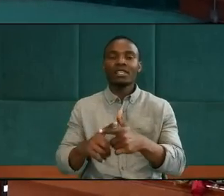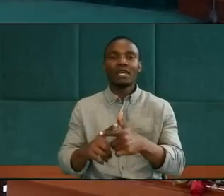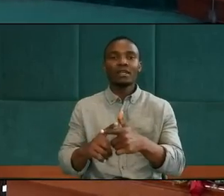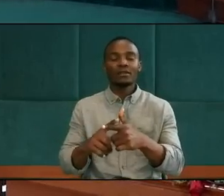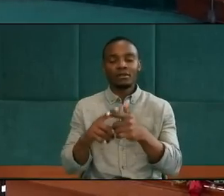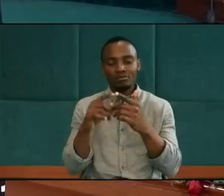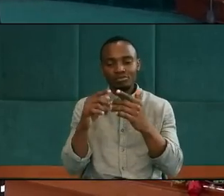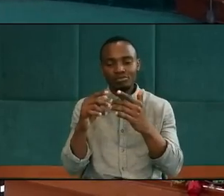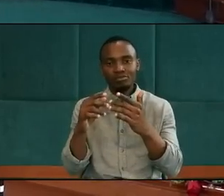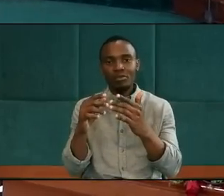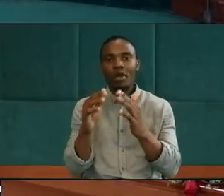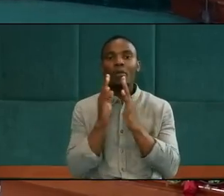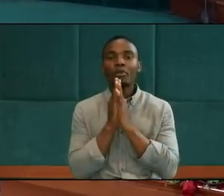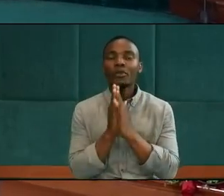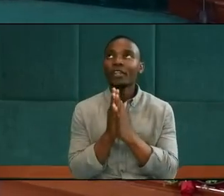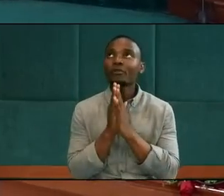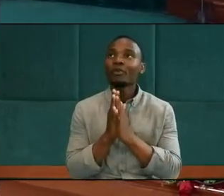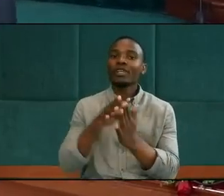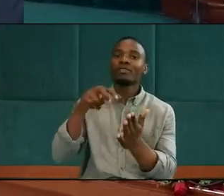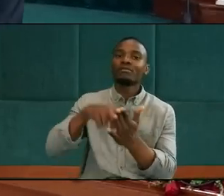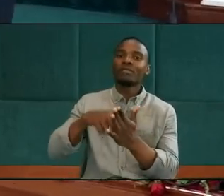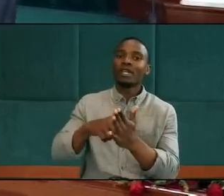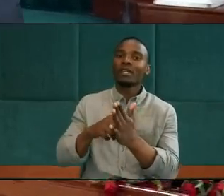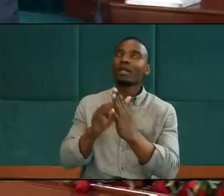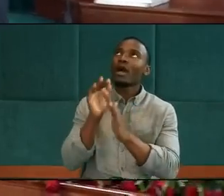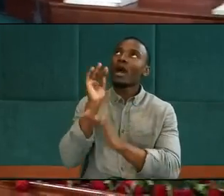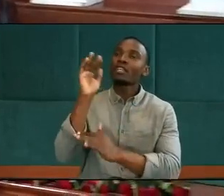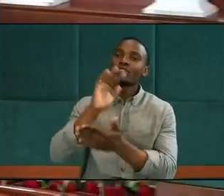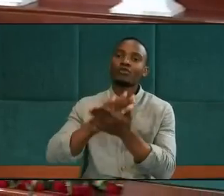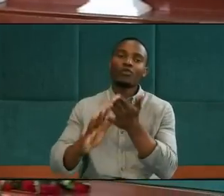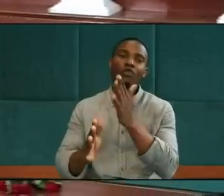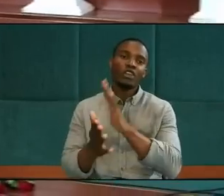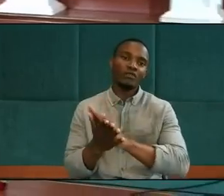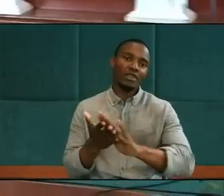he begged God forgiveness.